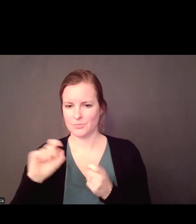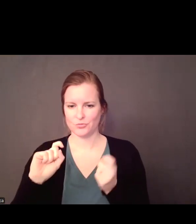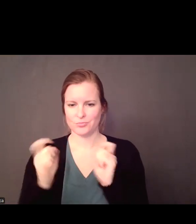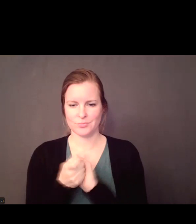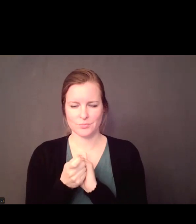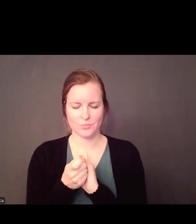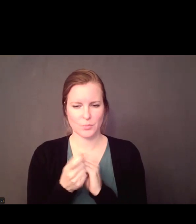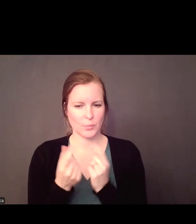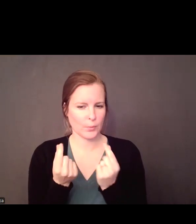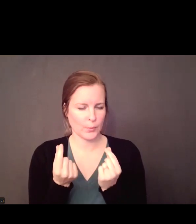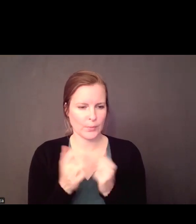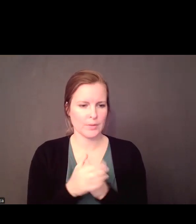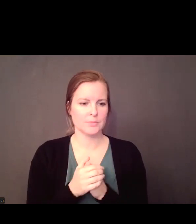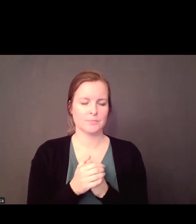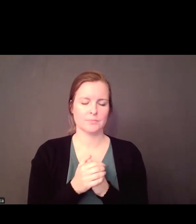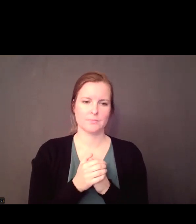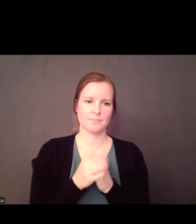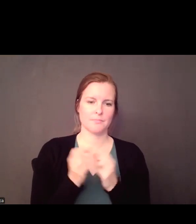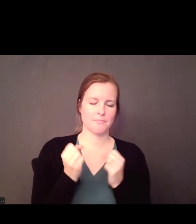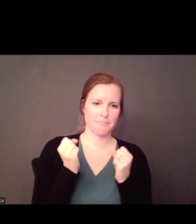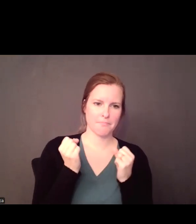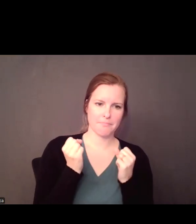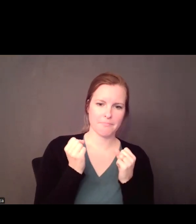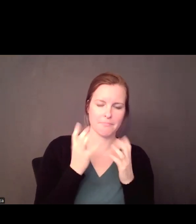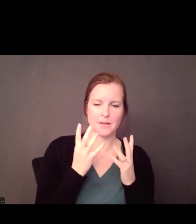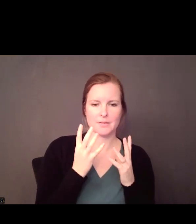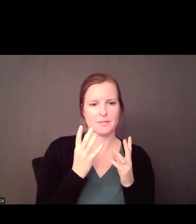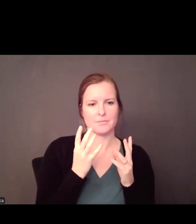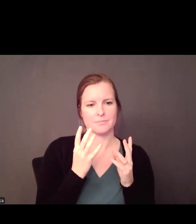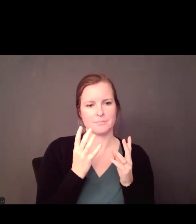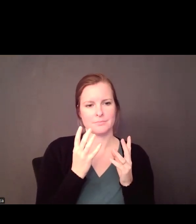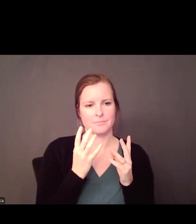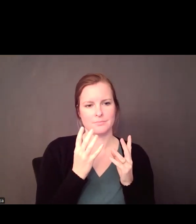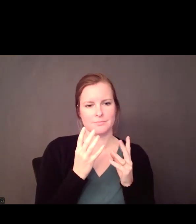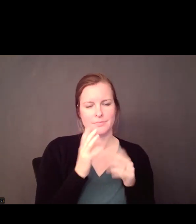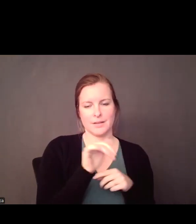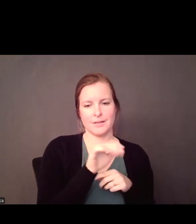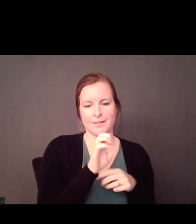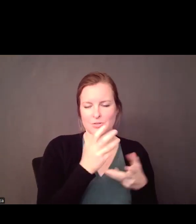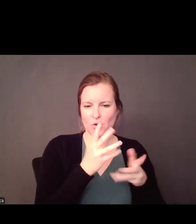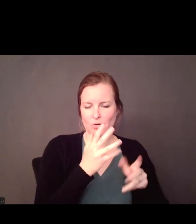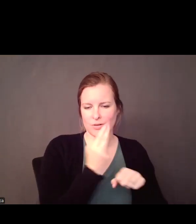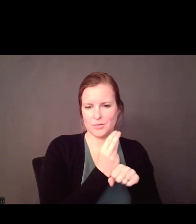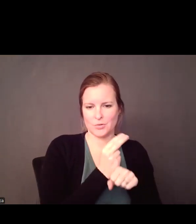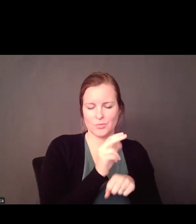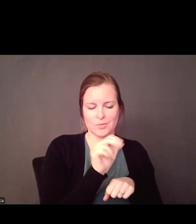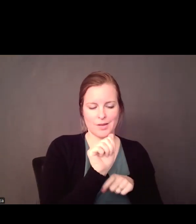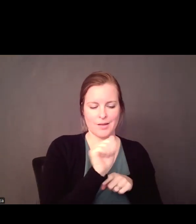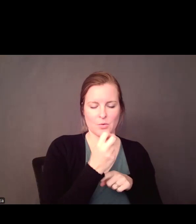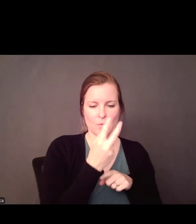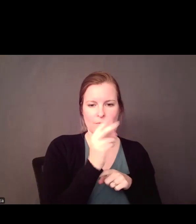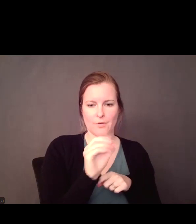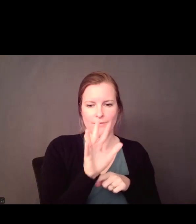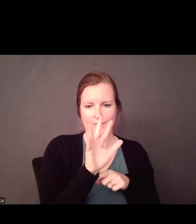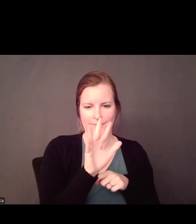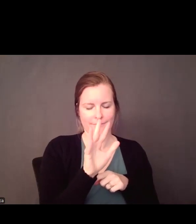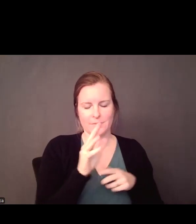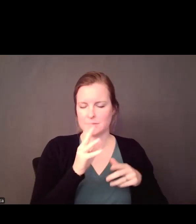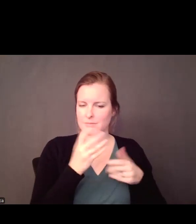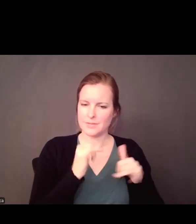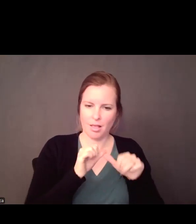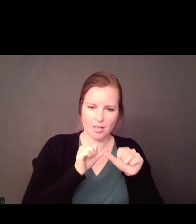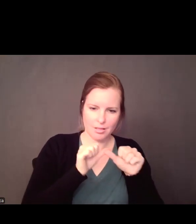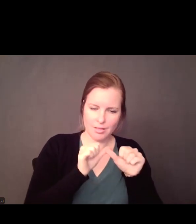being worked and receiving CSS under A1205. That is still going to continue. We are not going to break